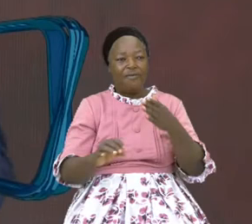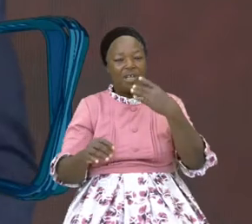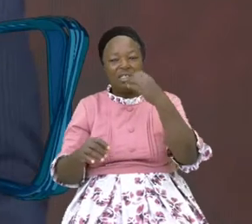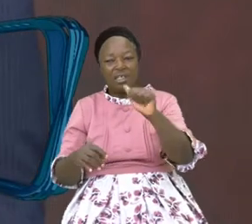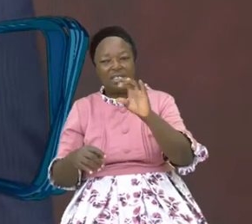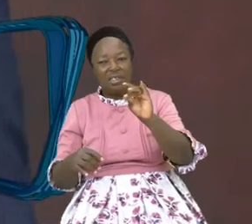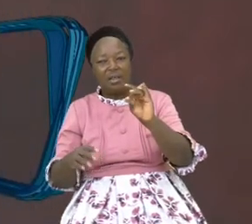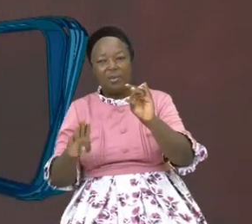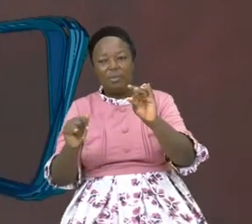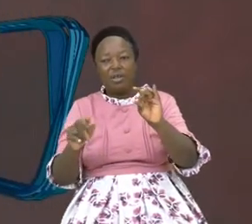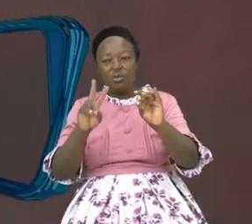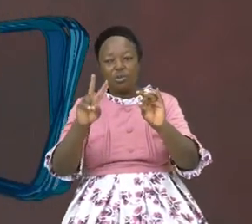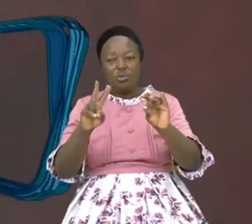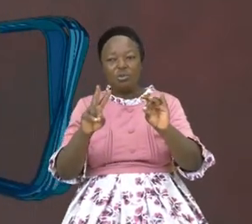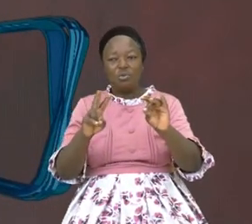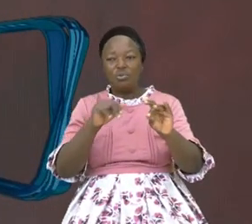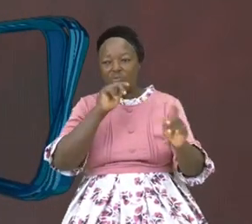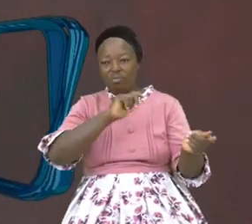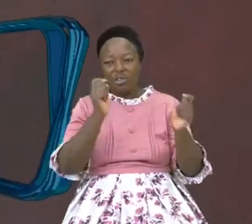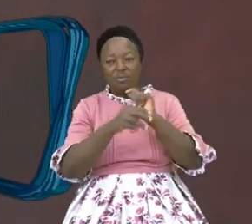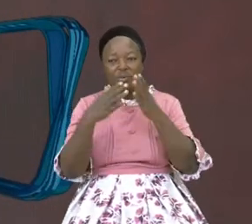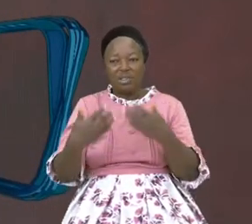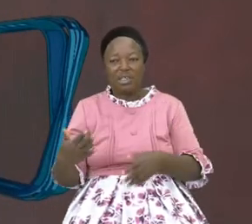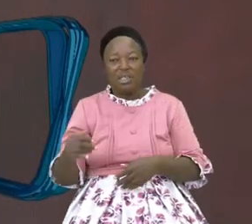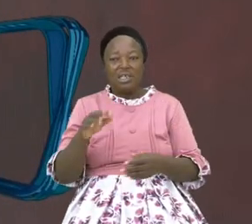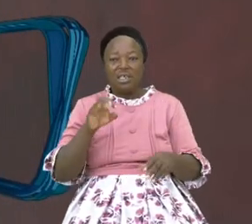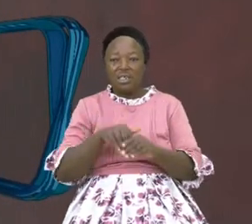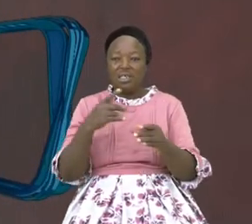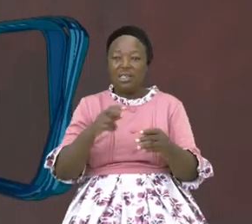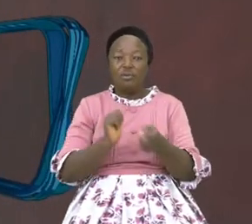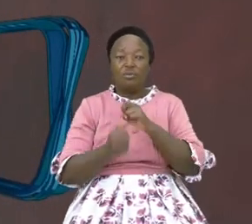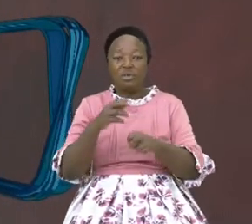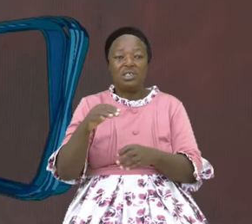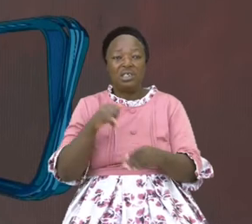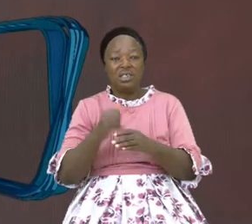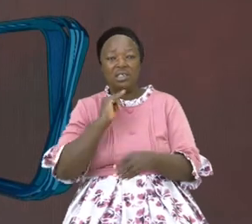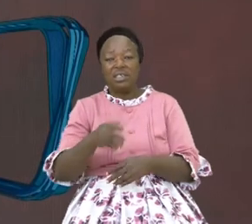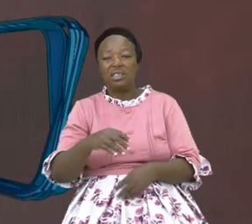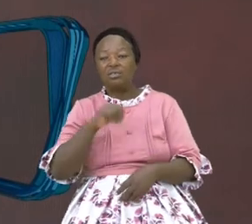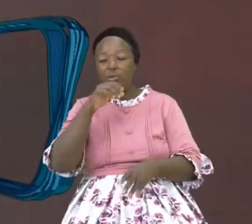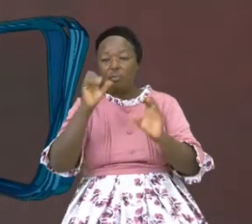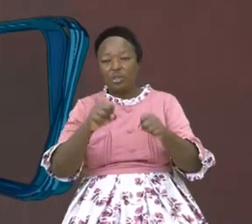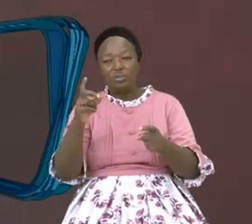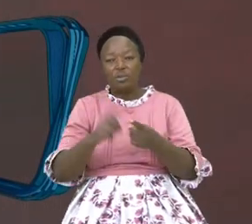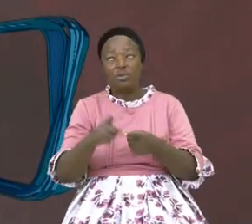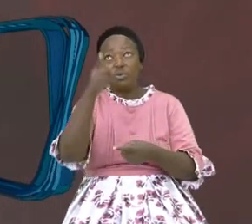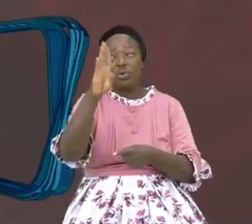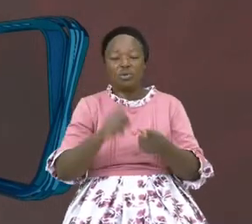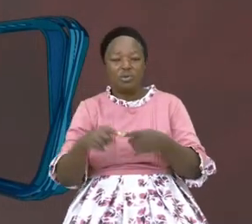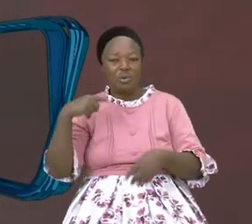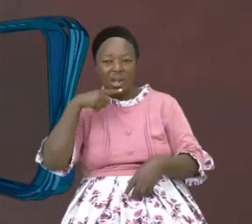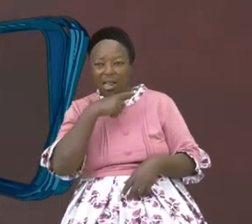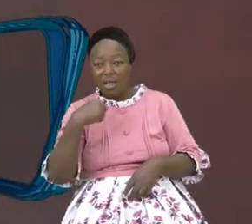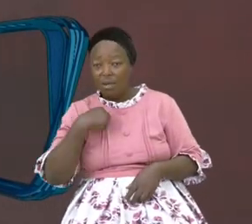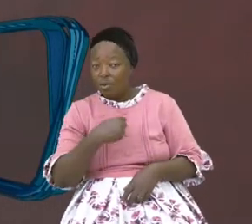two immutable things, in the which it was impossible for God to lie, we